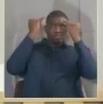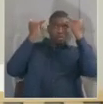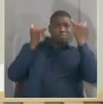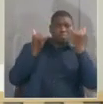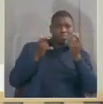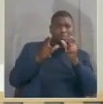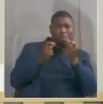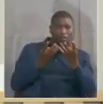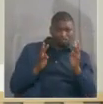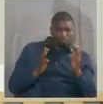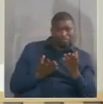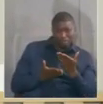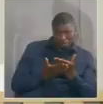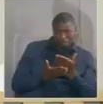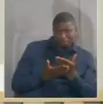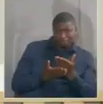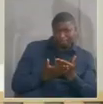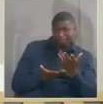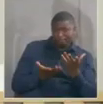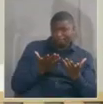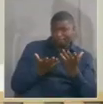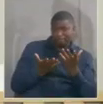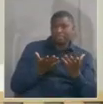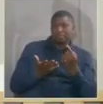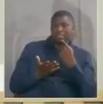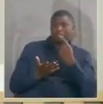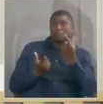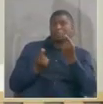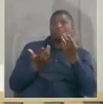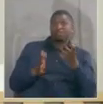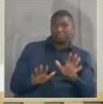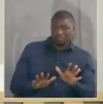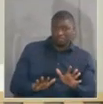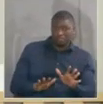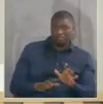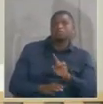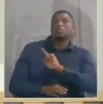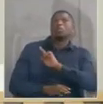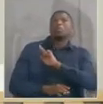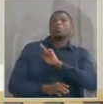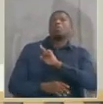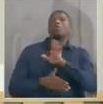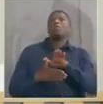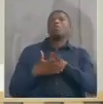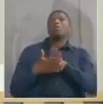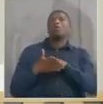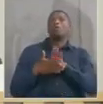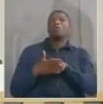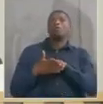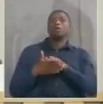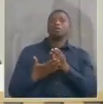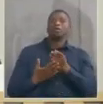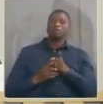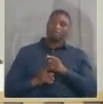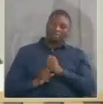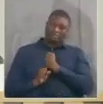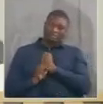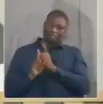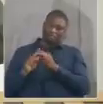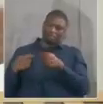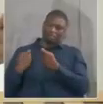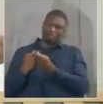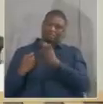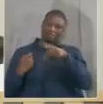commissioners, that it did because the political killings task team